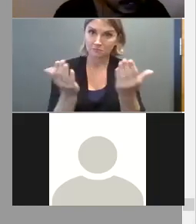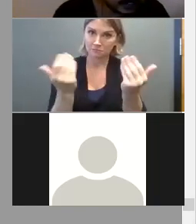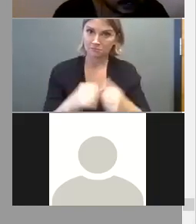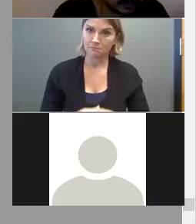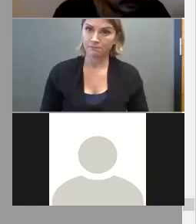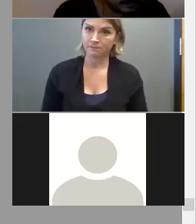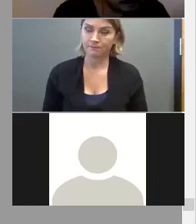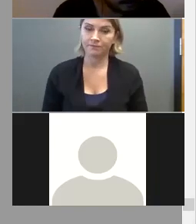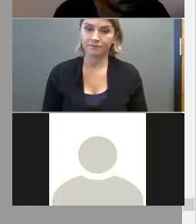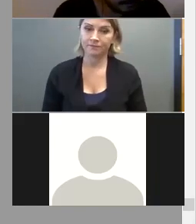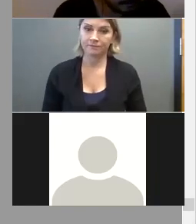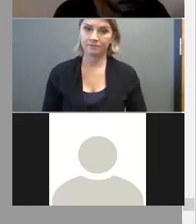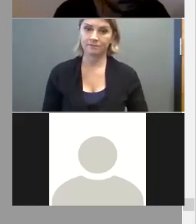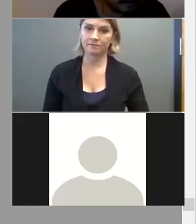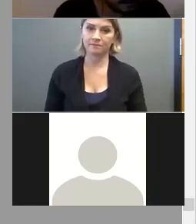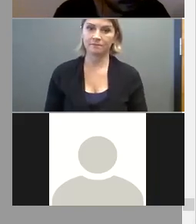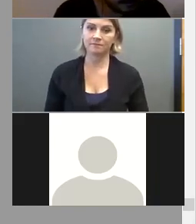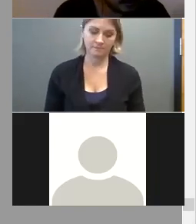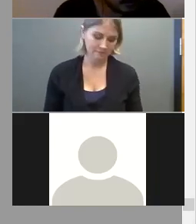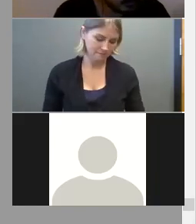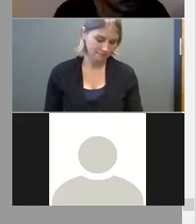I think